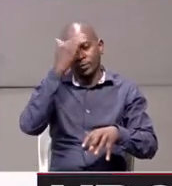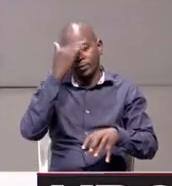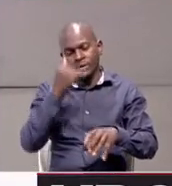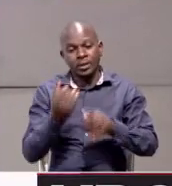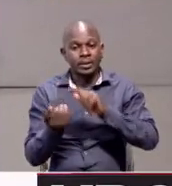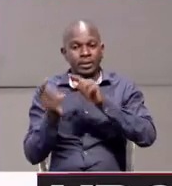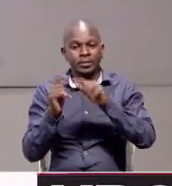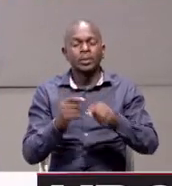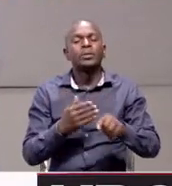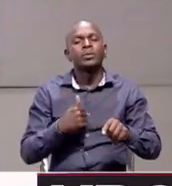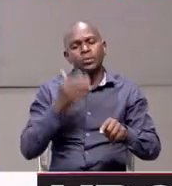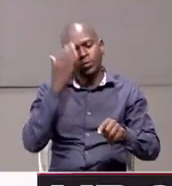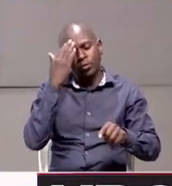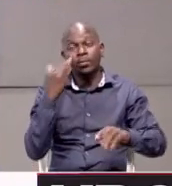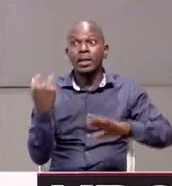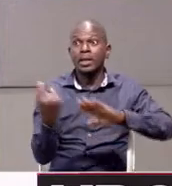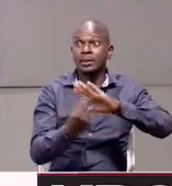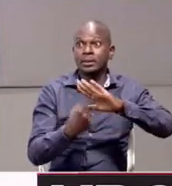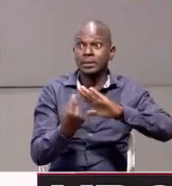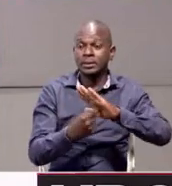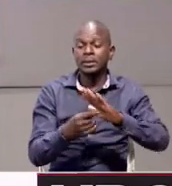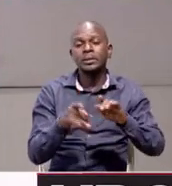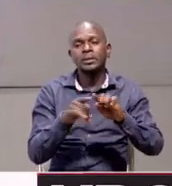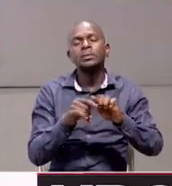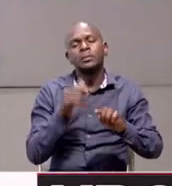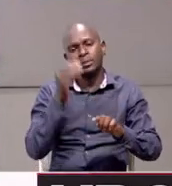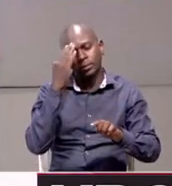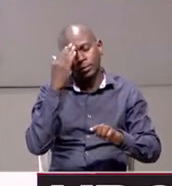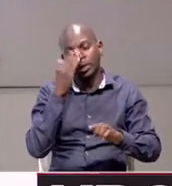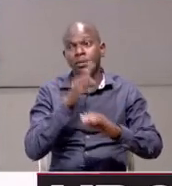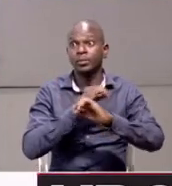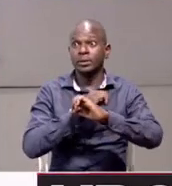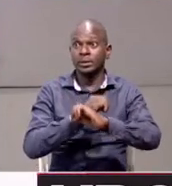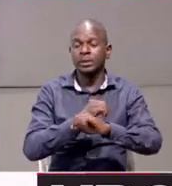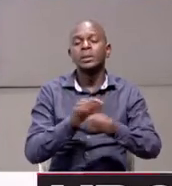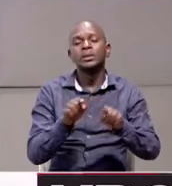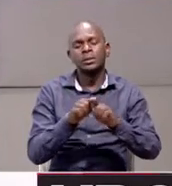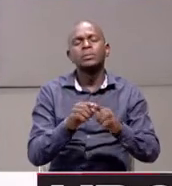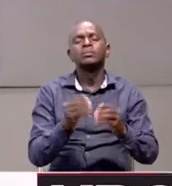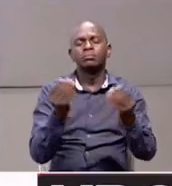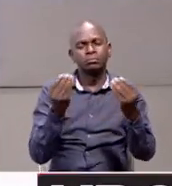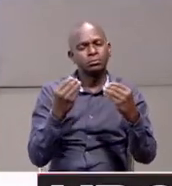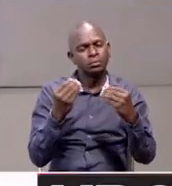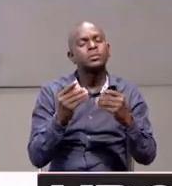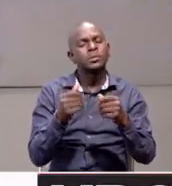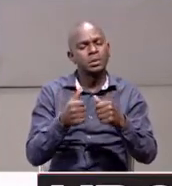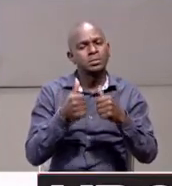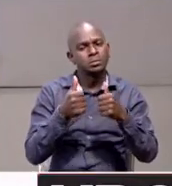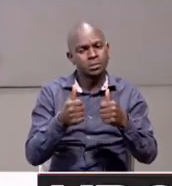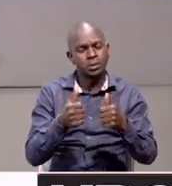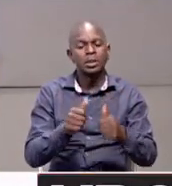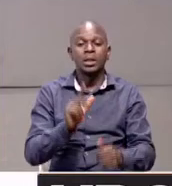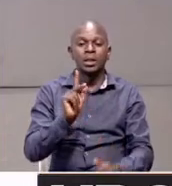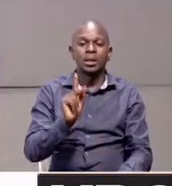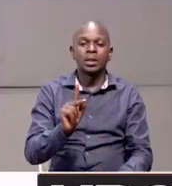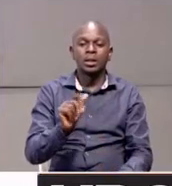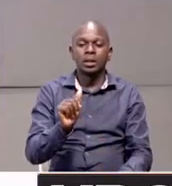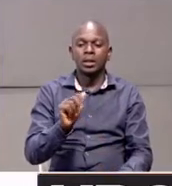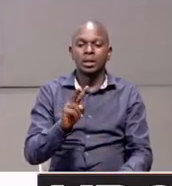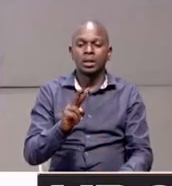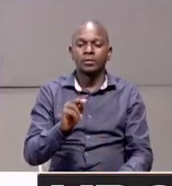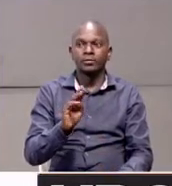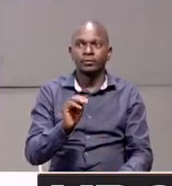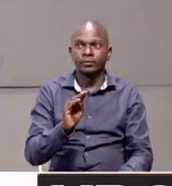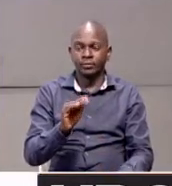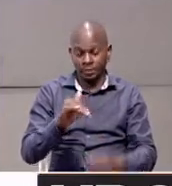bwenyimiride. Nsobole nokumanya okwekuma era omusomo ngufunye bulungi. Kavuma Douglas, a lab